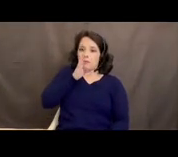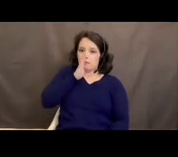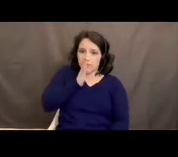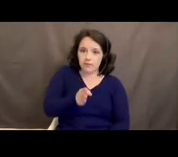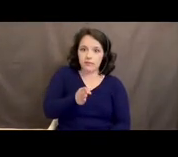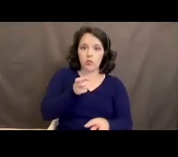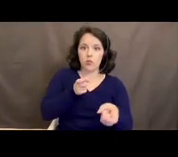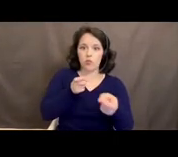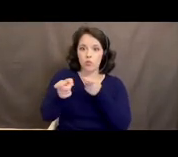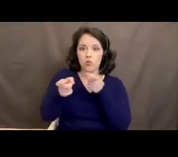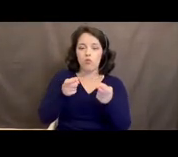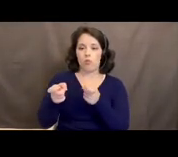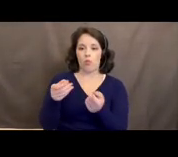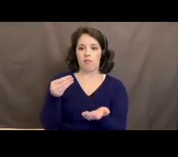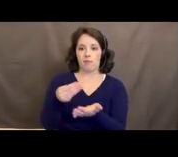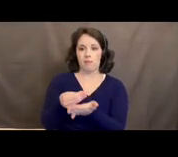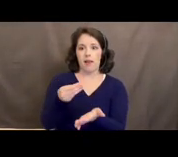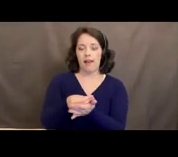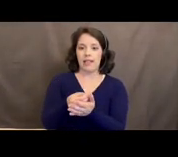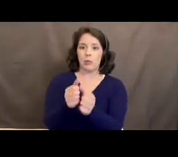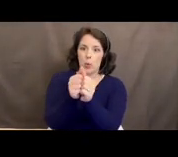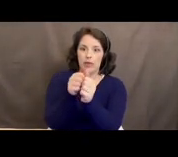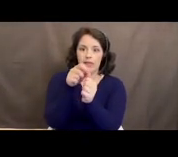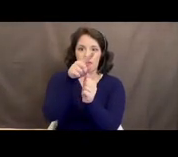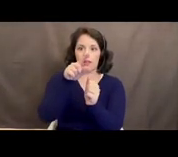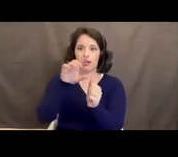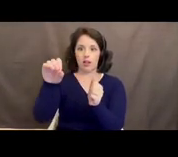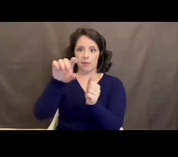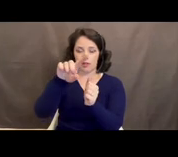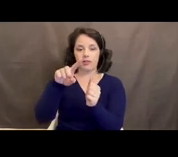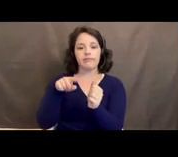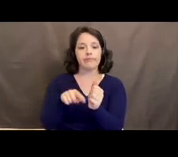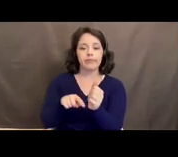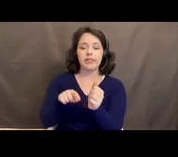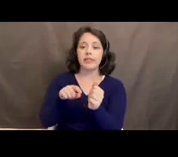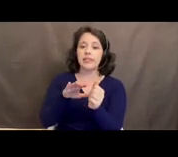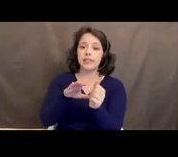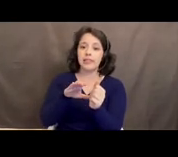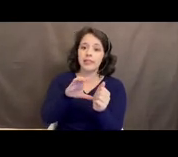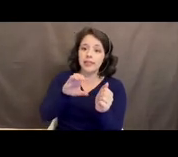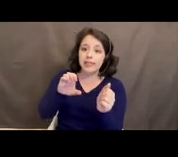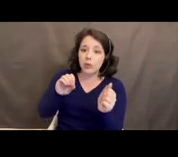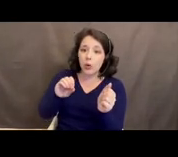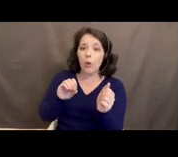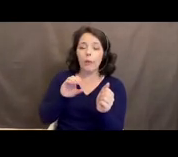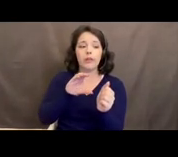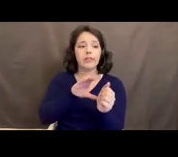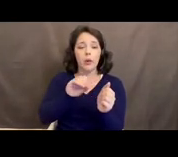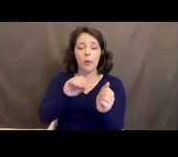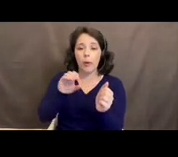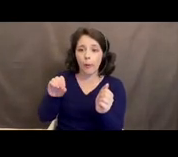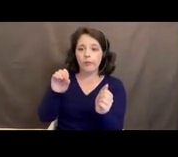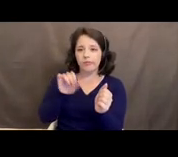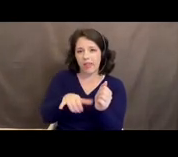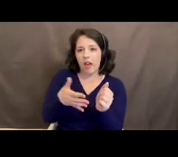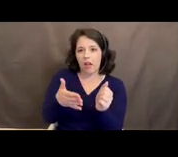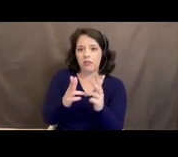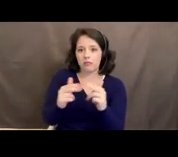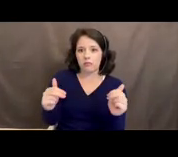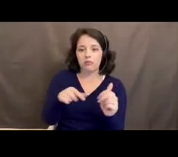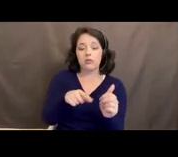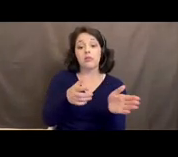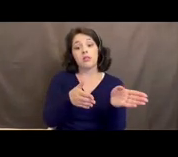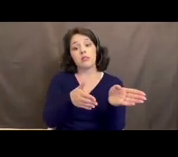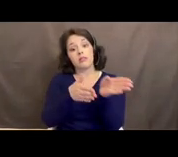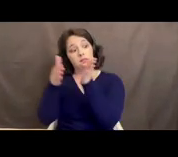the entity, such as CEO, COO, president, and so on. The authorized representatives, right? So